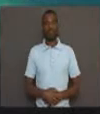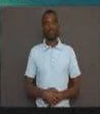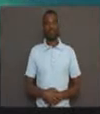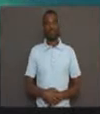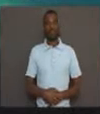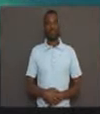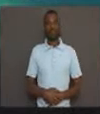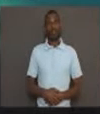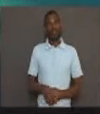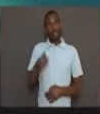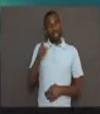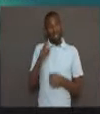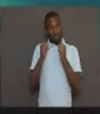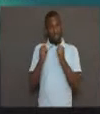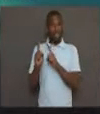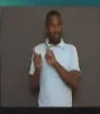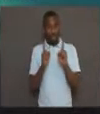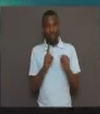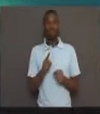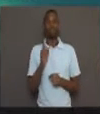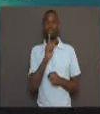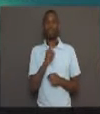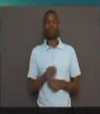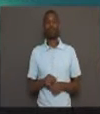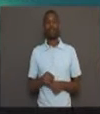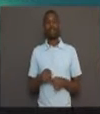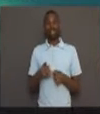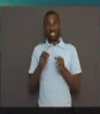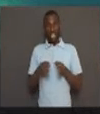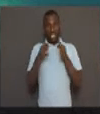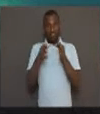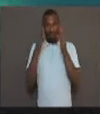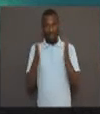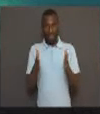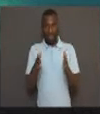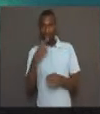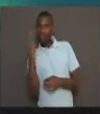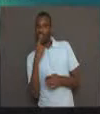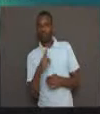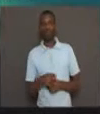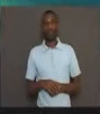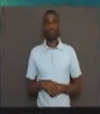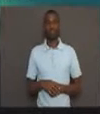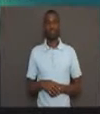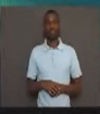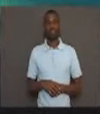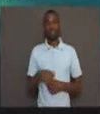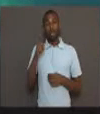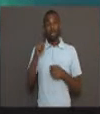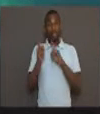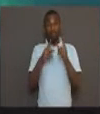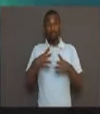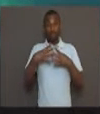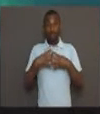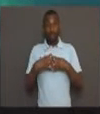This is achieved through the use of a transformer, a tool used to